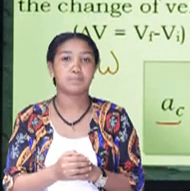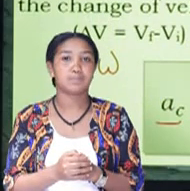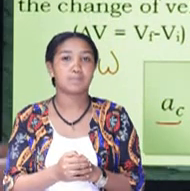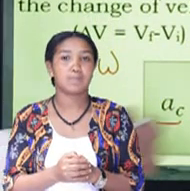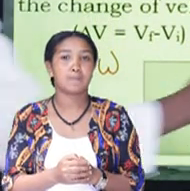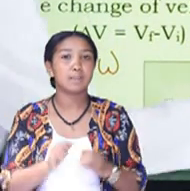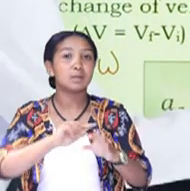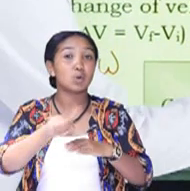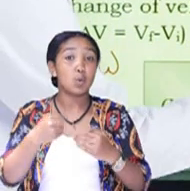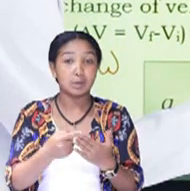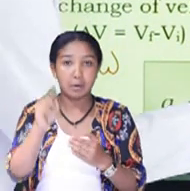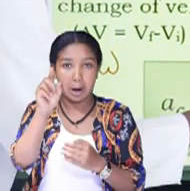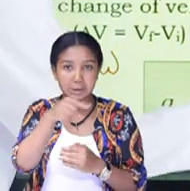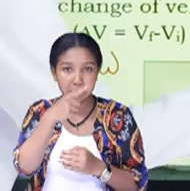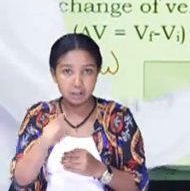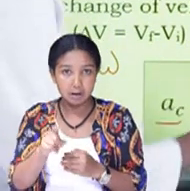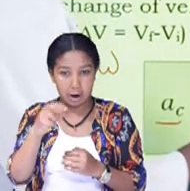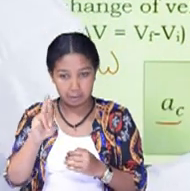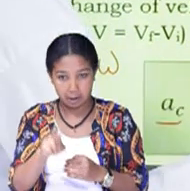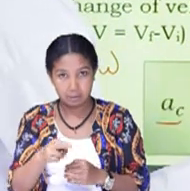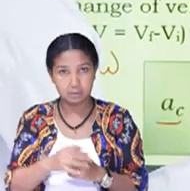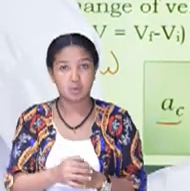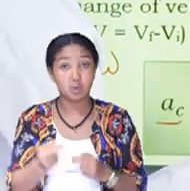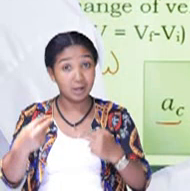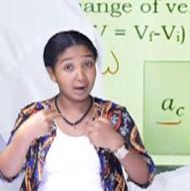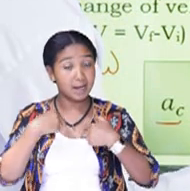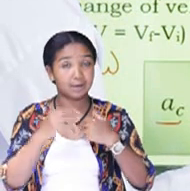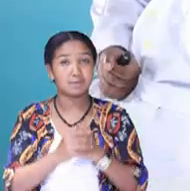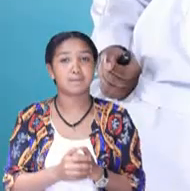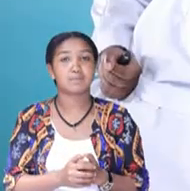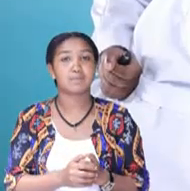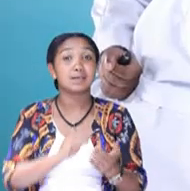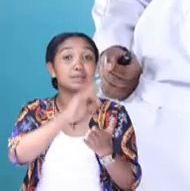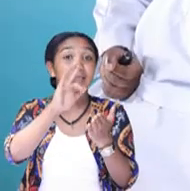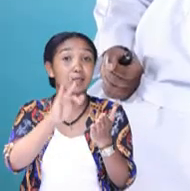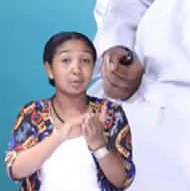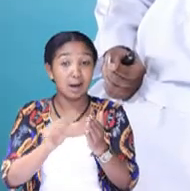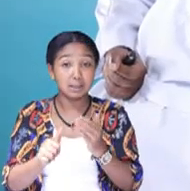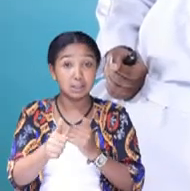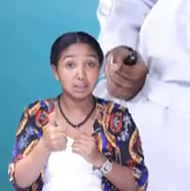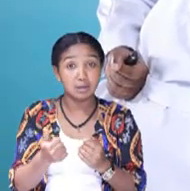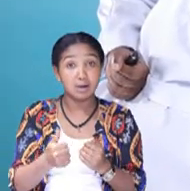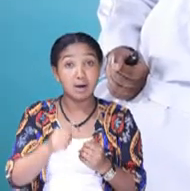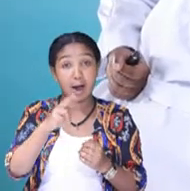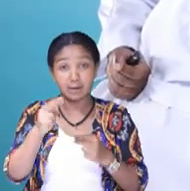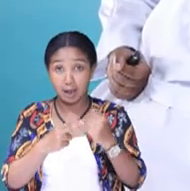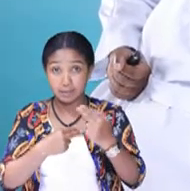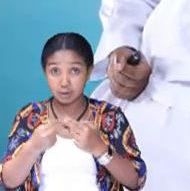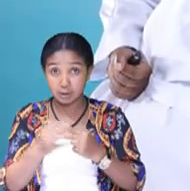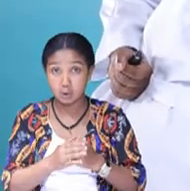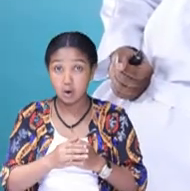Okay, so when you cancel the 1r, we can have centripetal acceleration as r